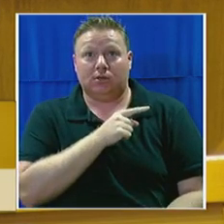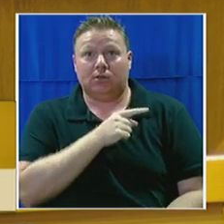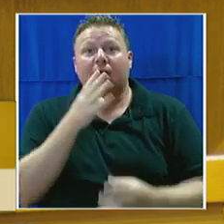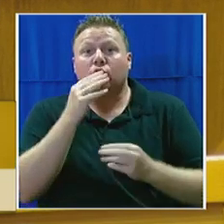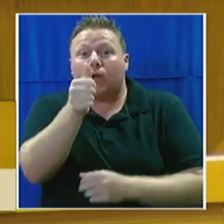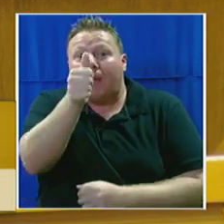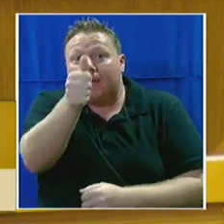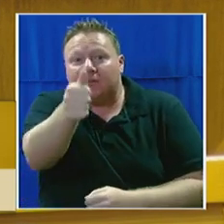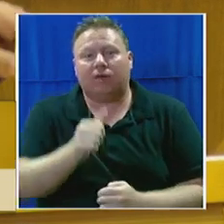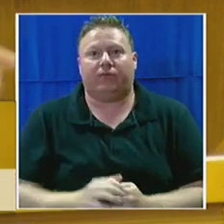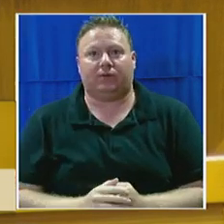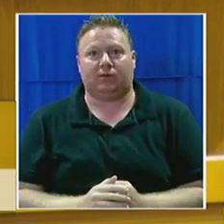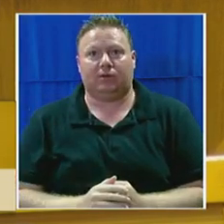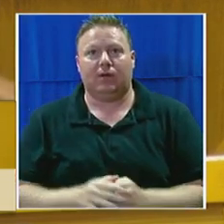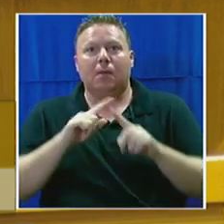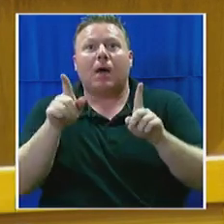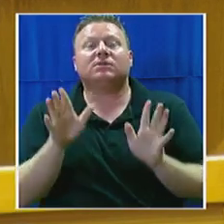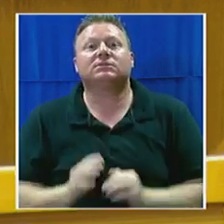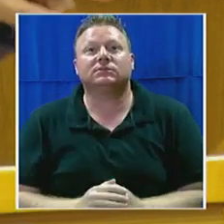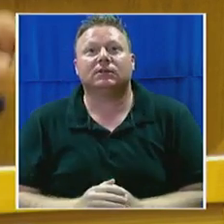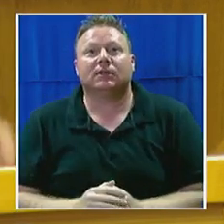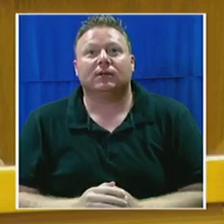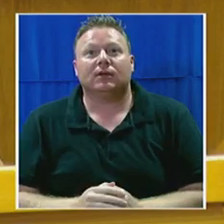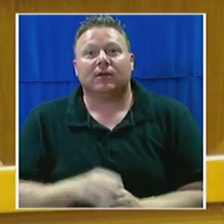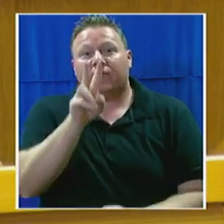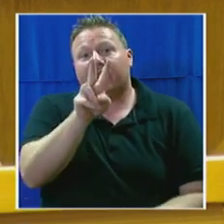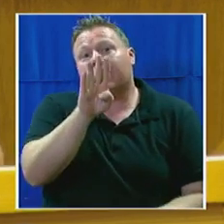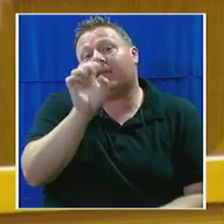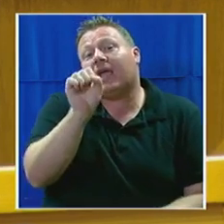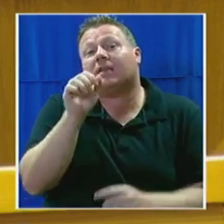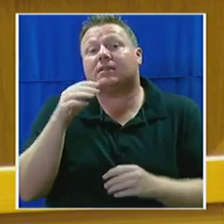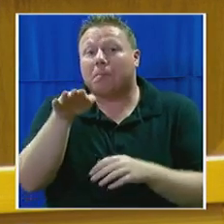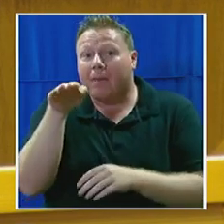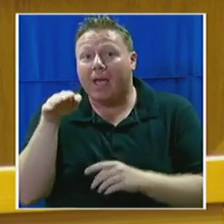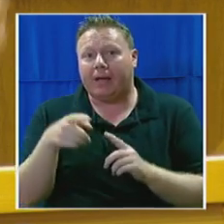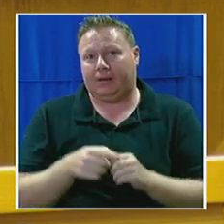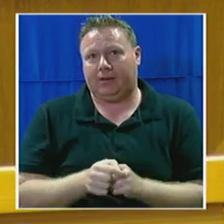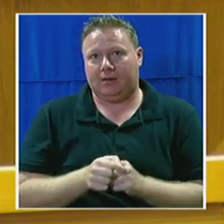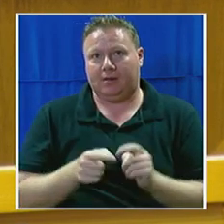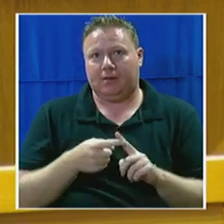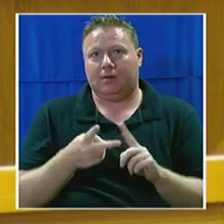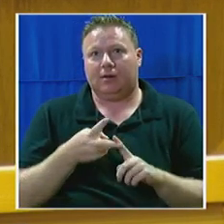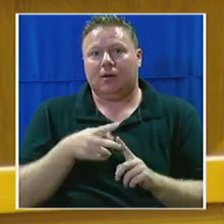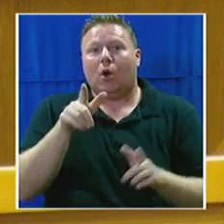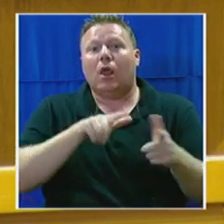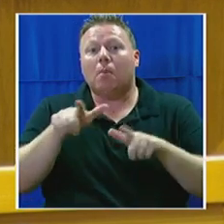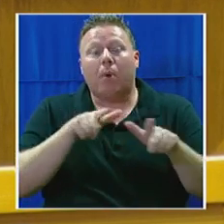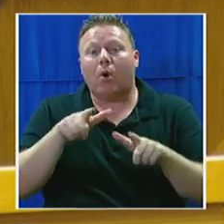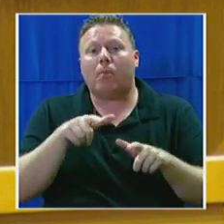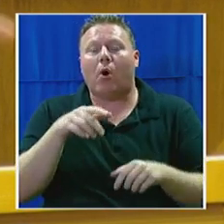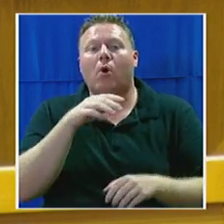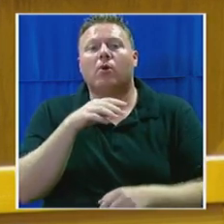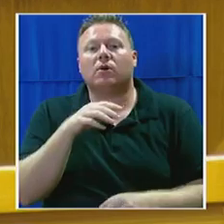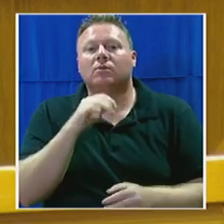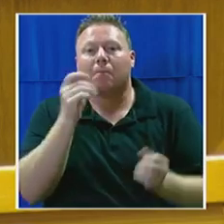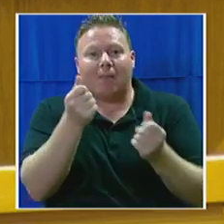it. But yet, the VBS Bank, the bankrupt state of Limpopo province, which is